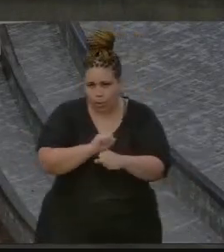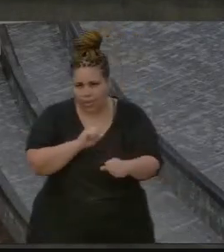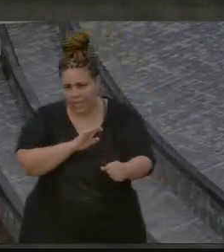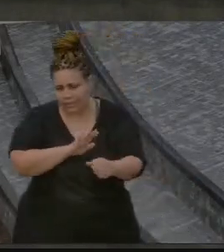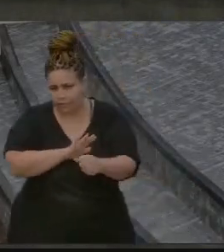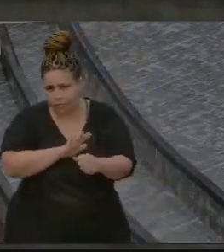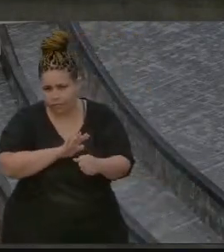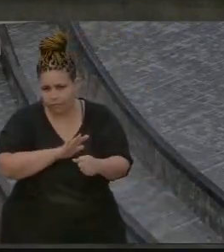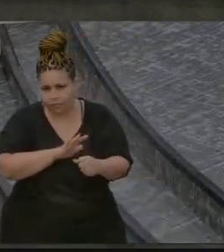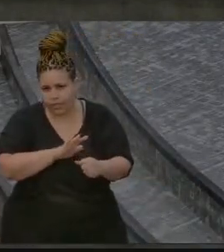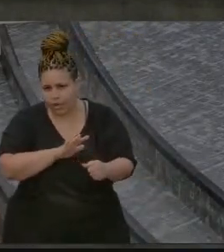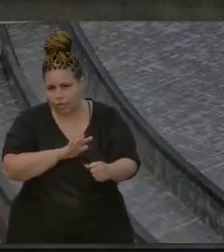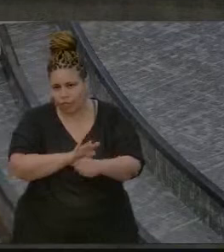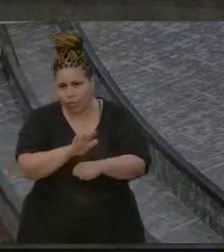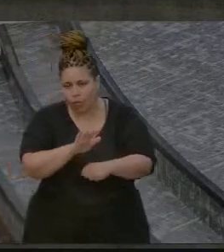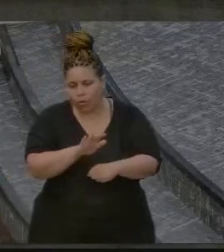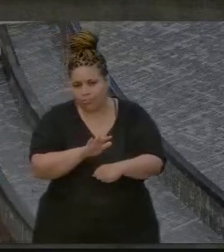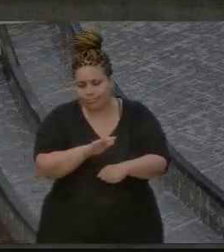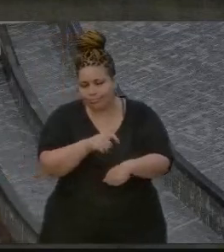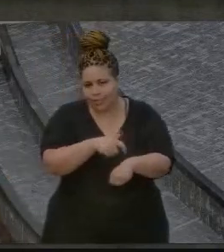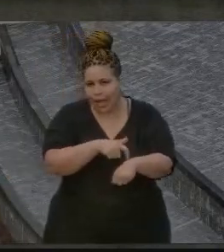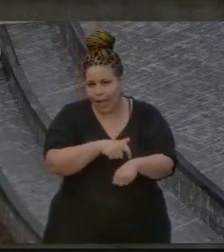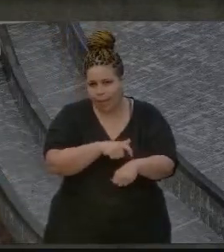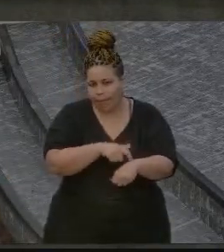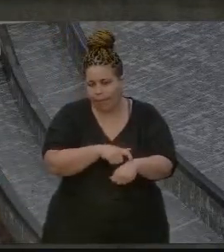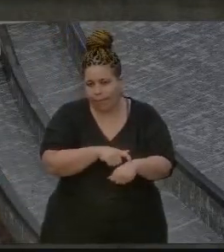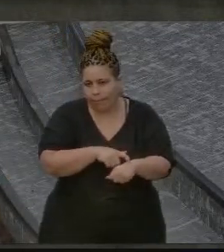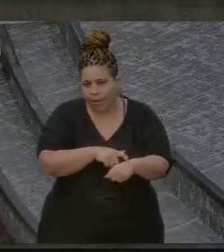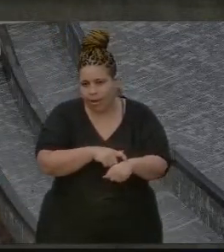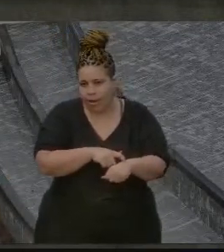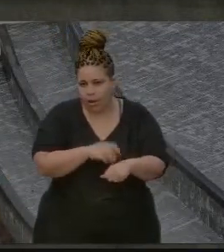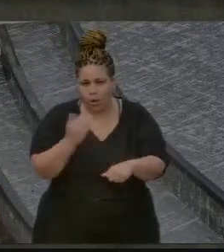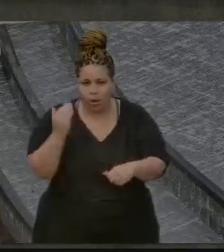I'm thinking as I hear what I hear.